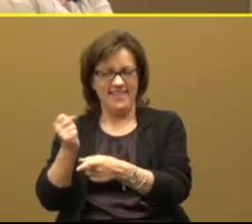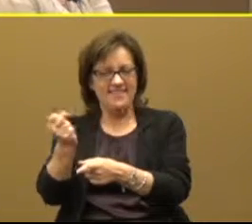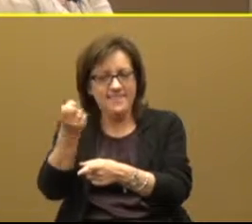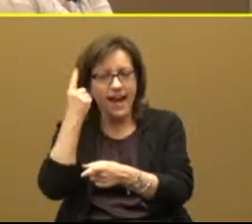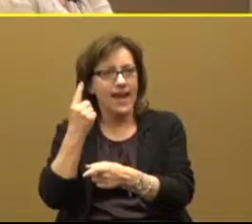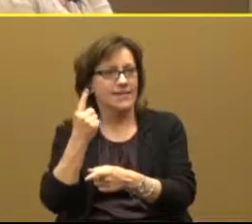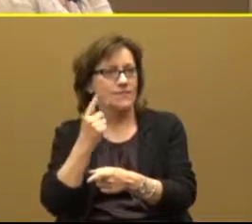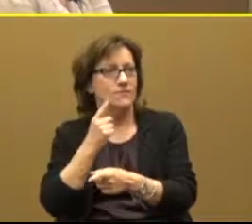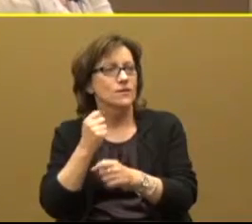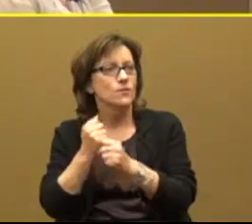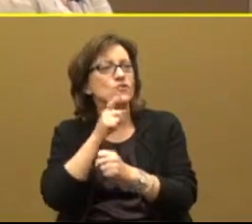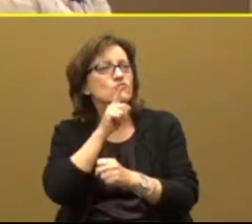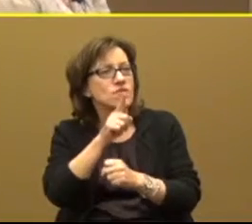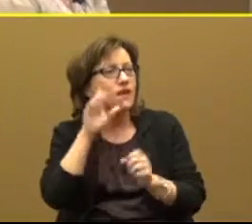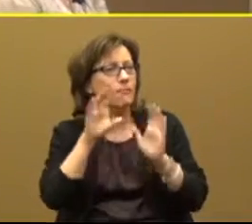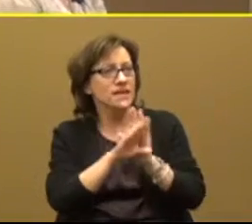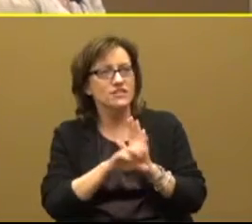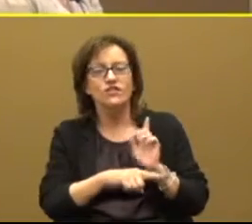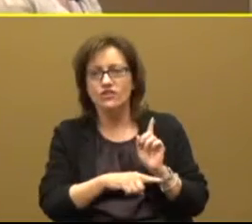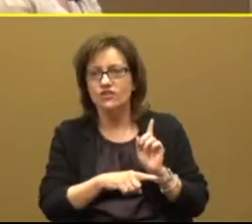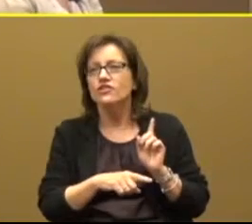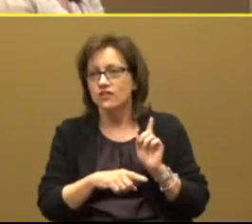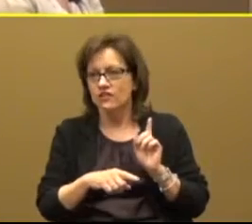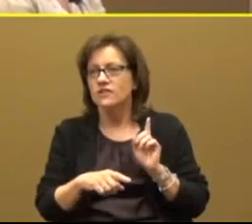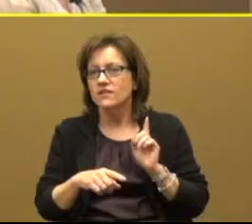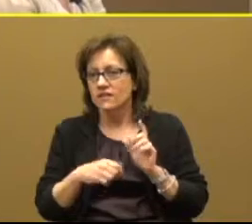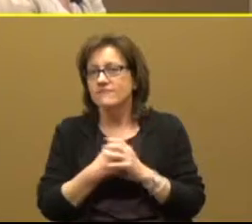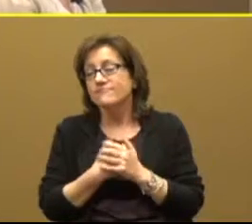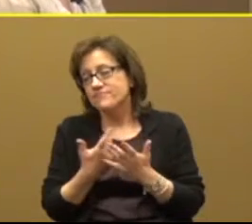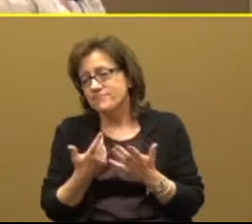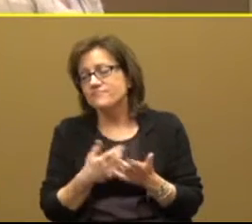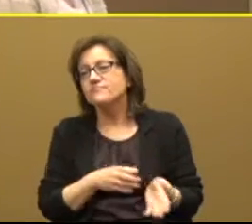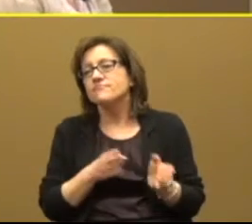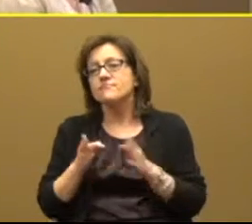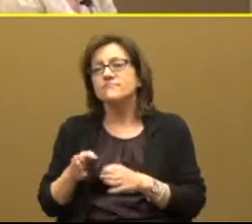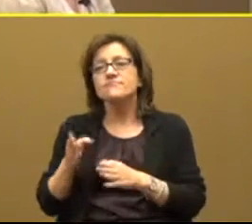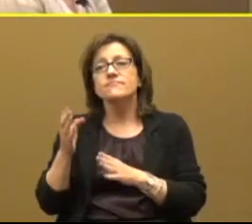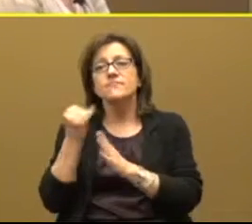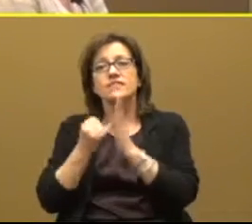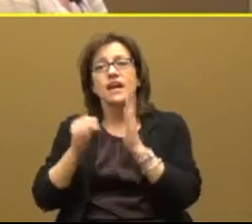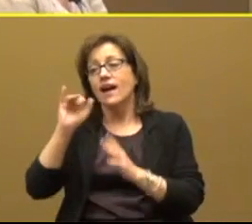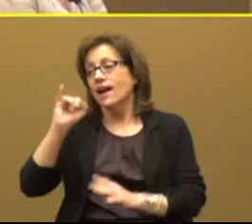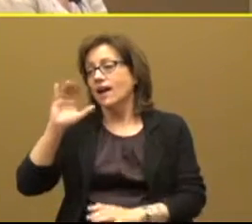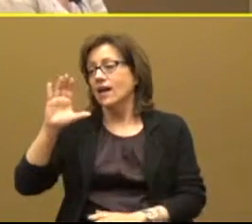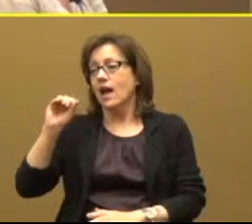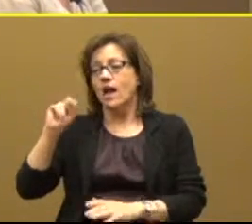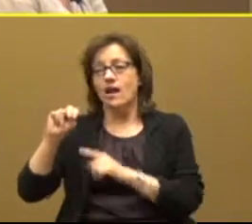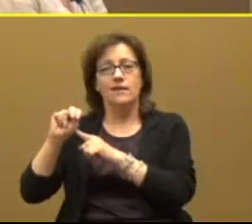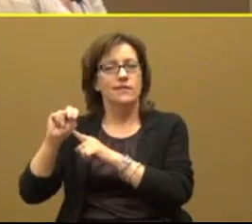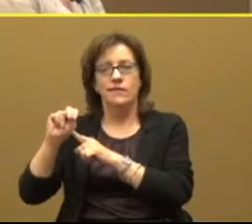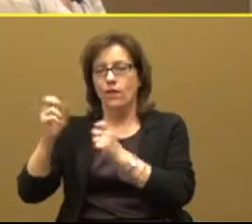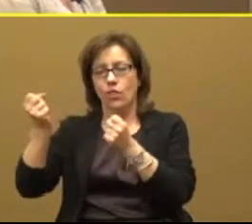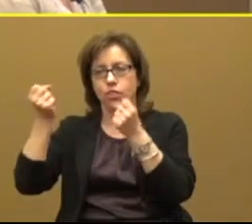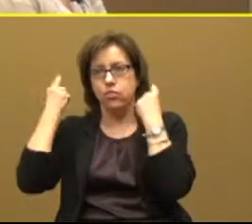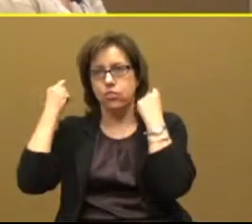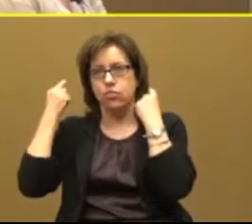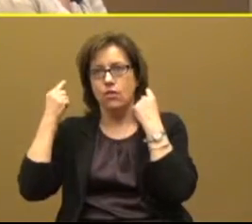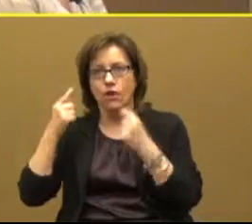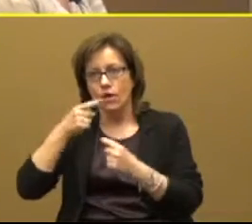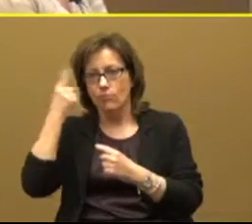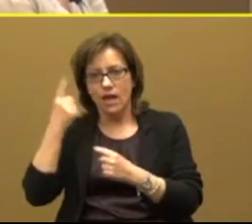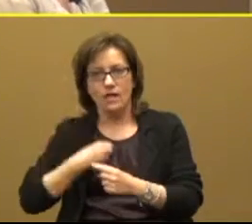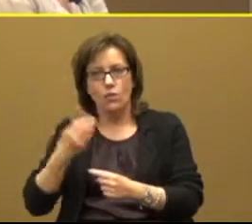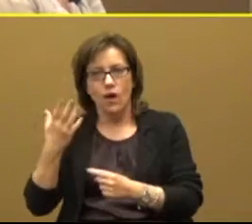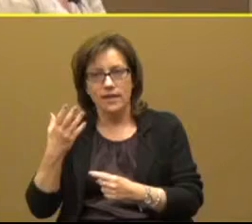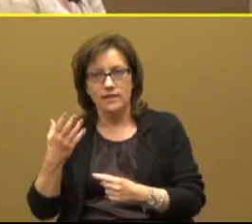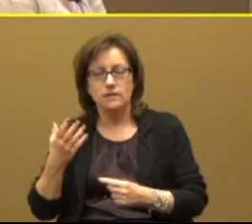had he understood 0 icons that were the black and white drawings. And so that was